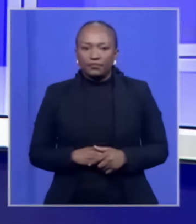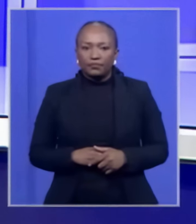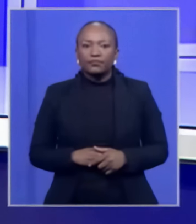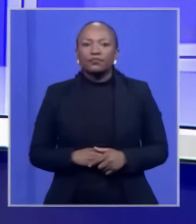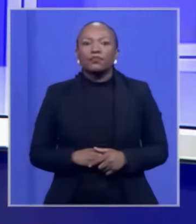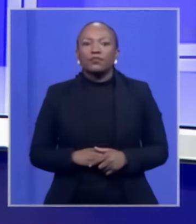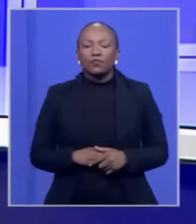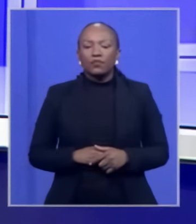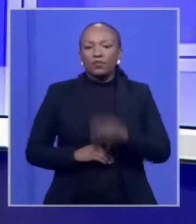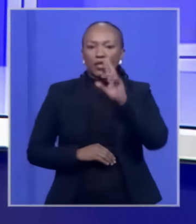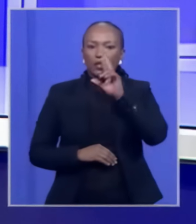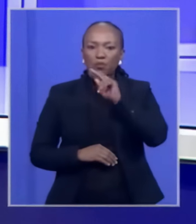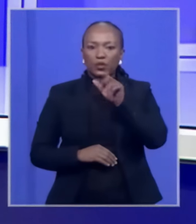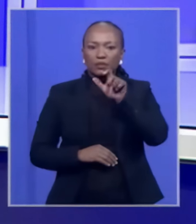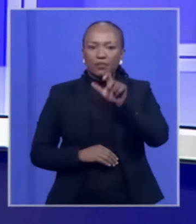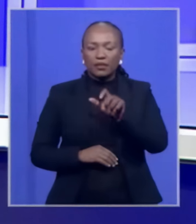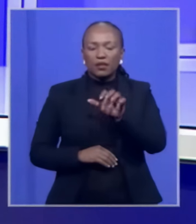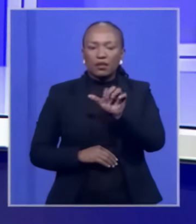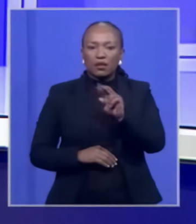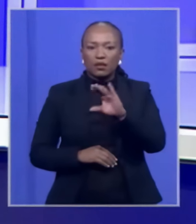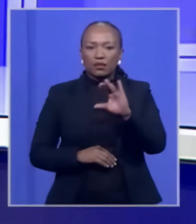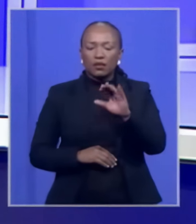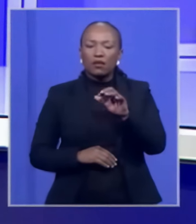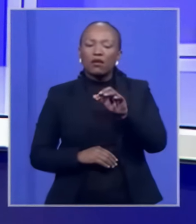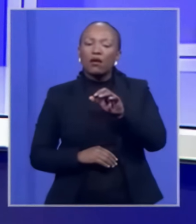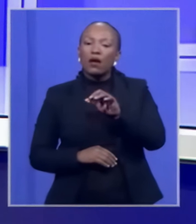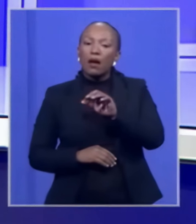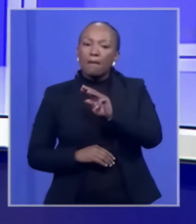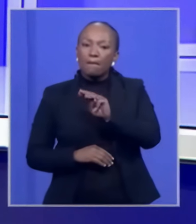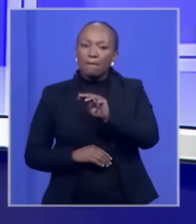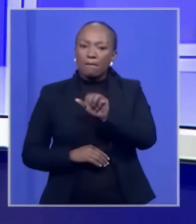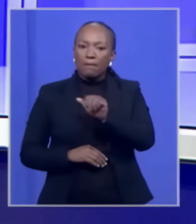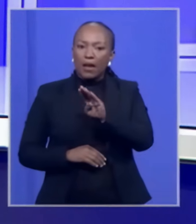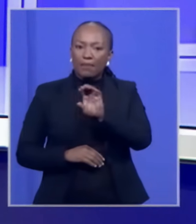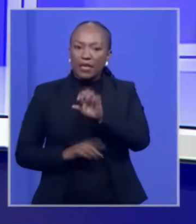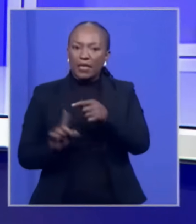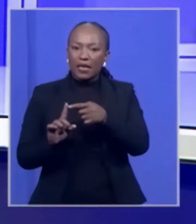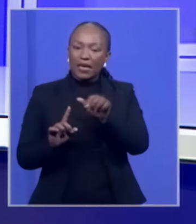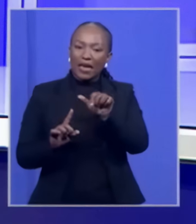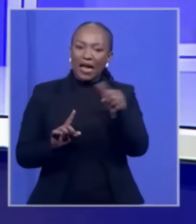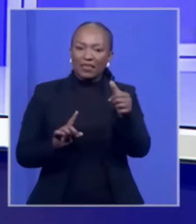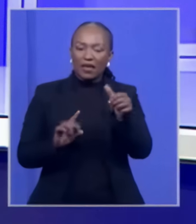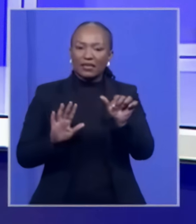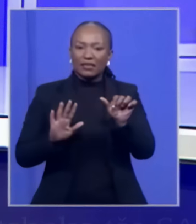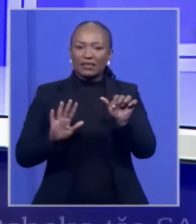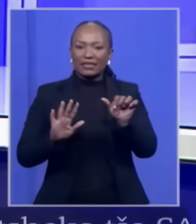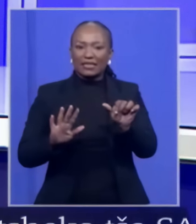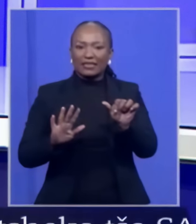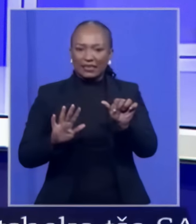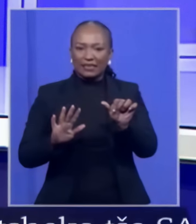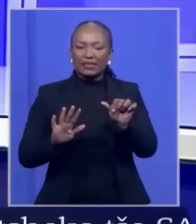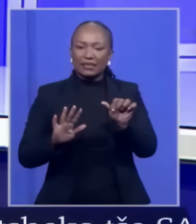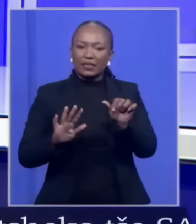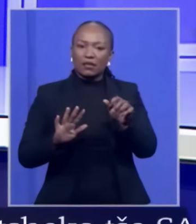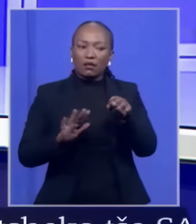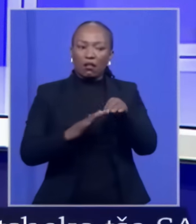Moleledi wa peleng wa ANC Pule Mabe ga mmogo le balatofatšwa mmogo naye ba tshela ba tšweletše pele ga kgorotsheko ya bosenyi ka Palm Ridge ka